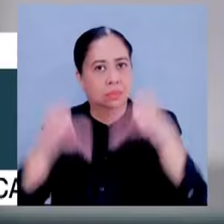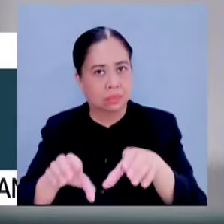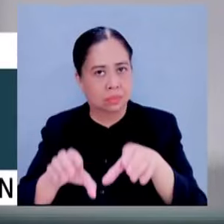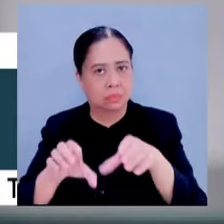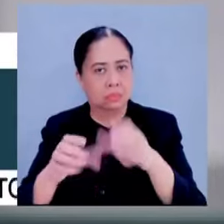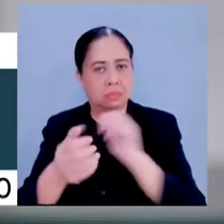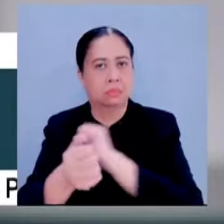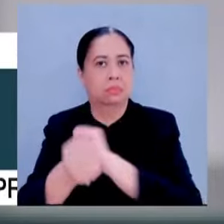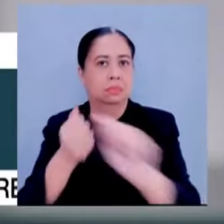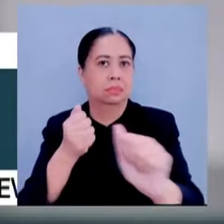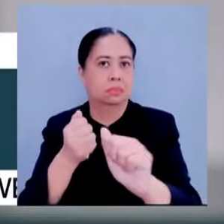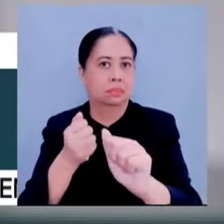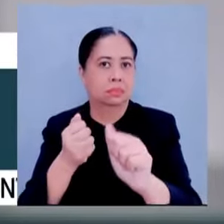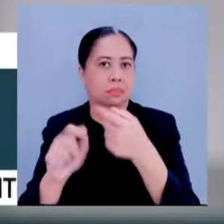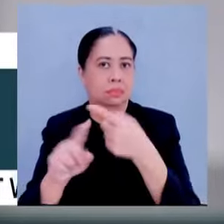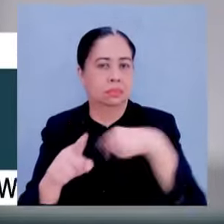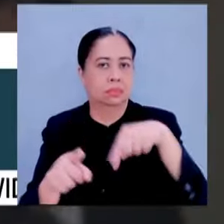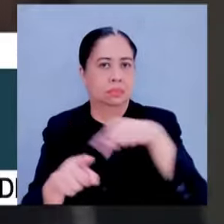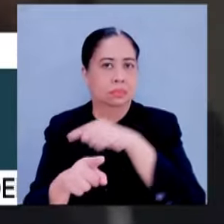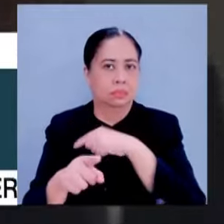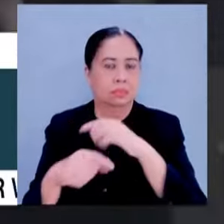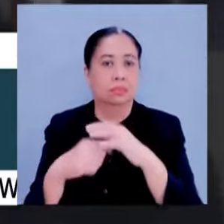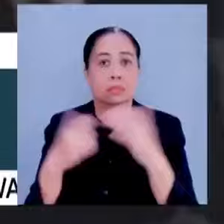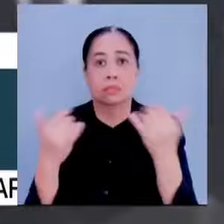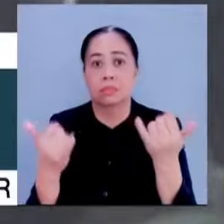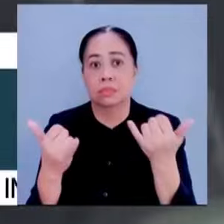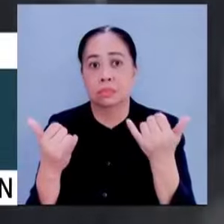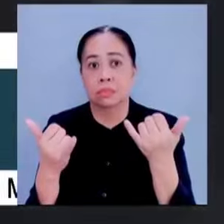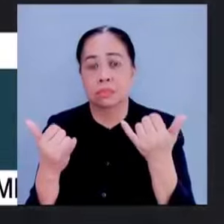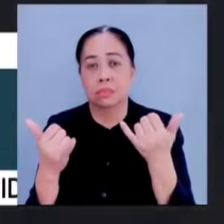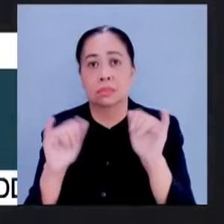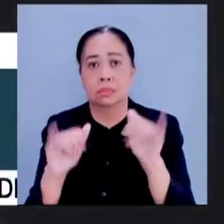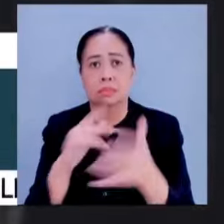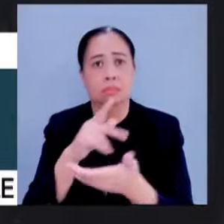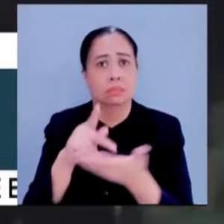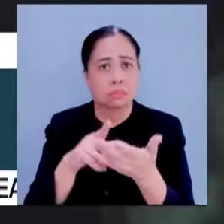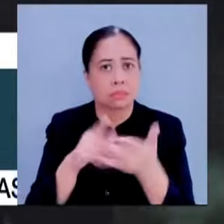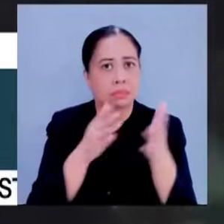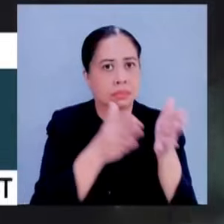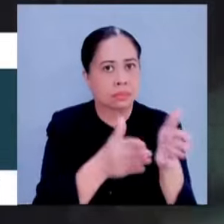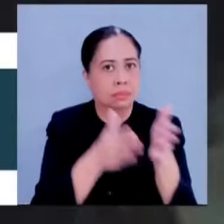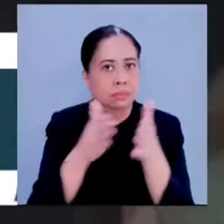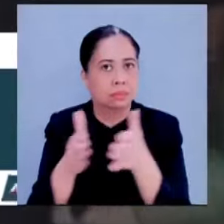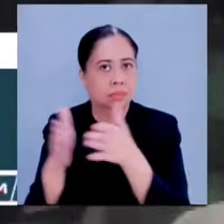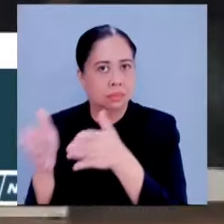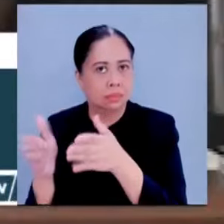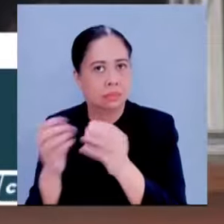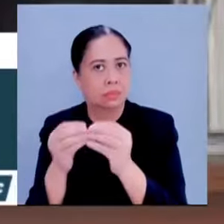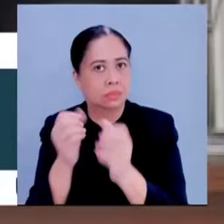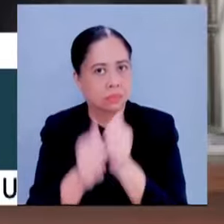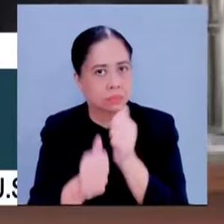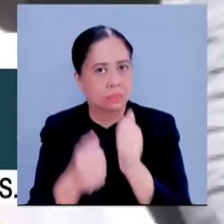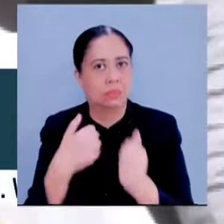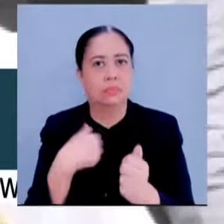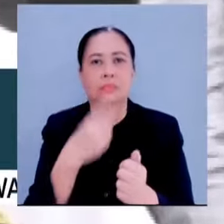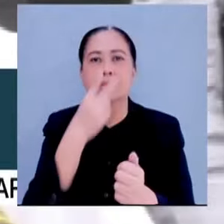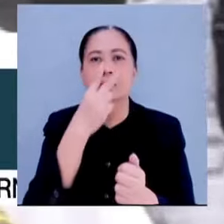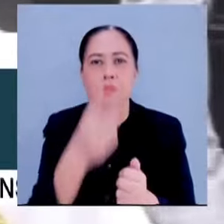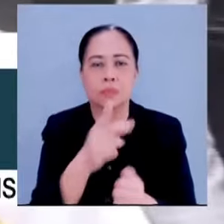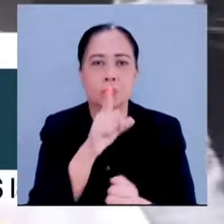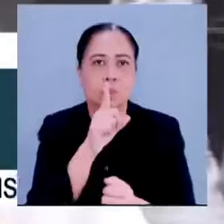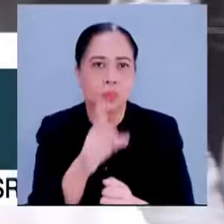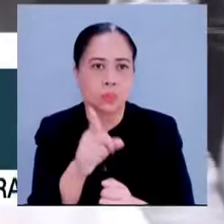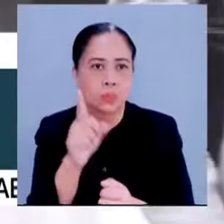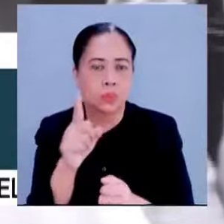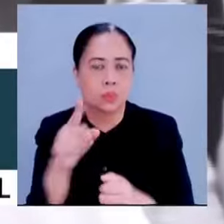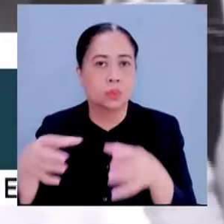it from our ranks. Now, that's partly strategic, but most of all, I saw really the